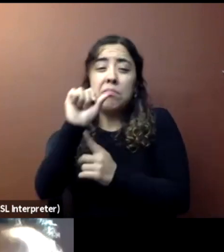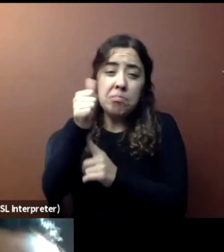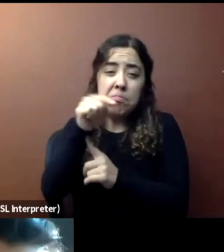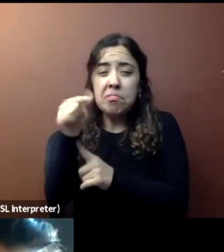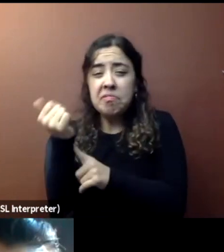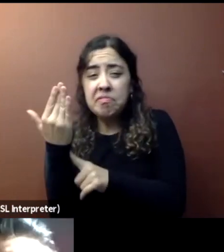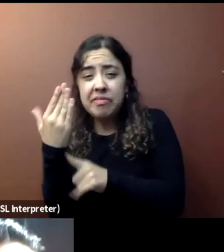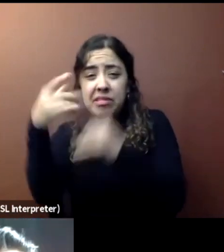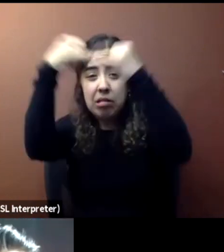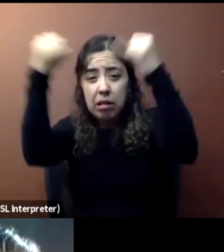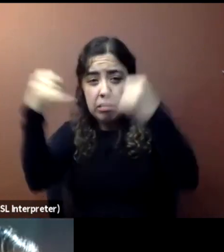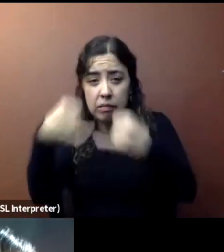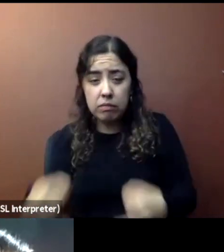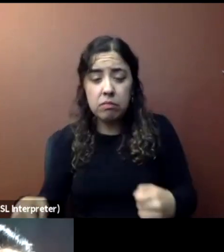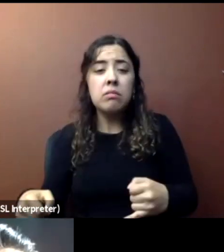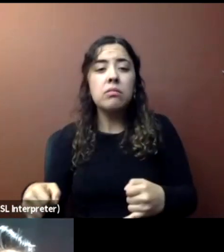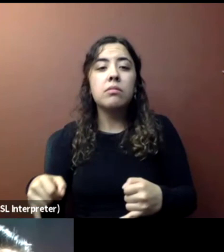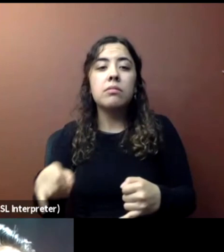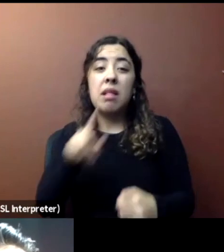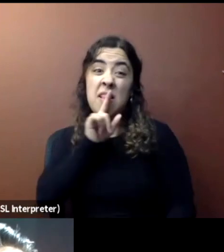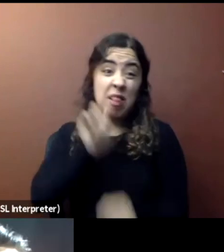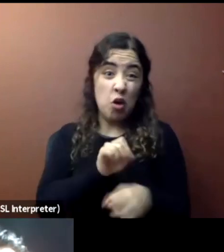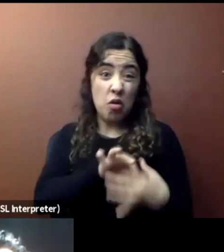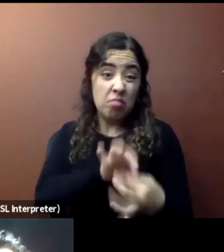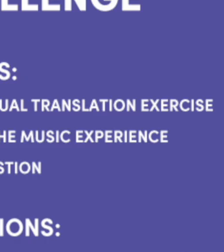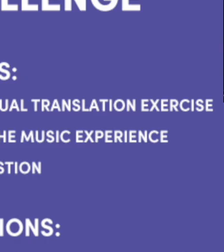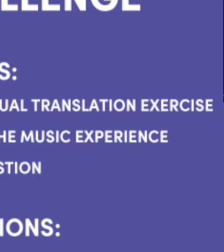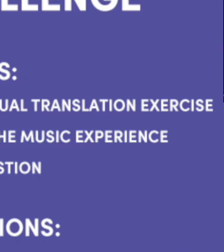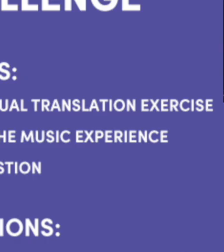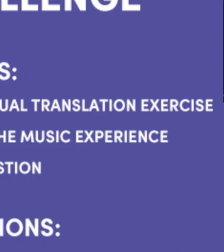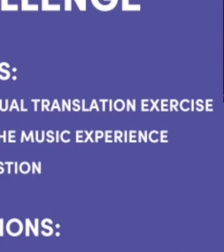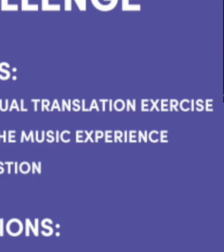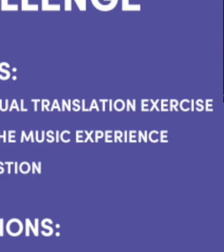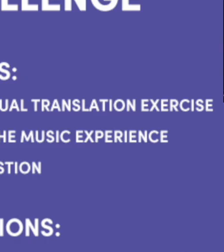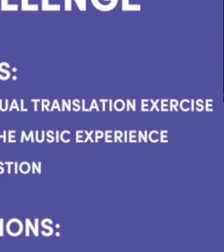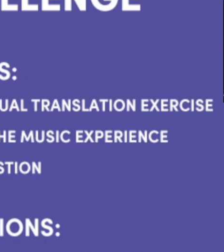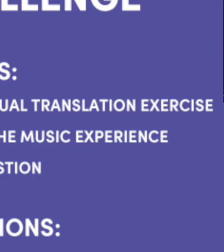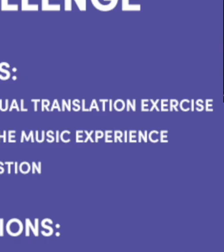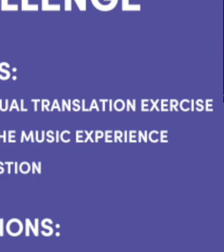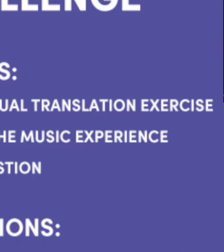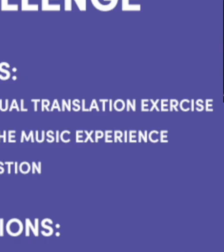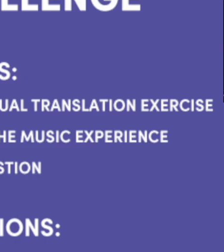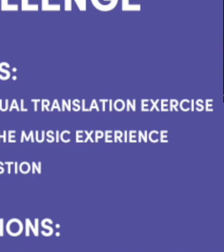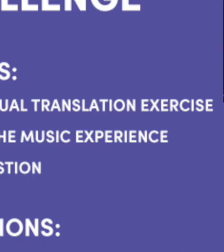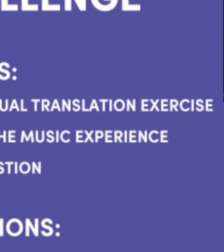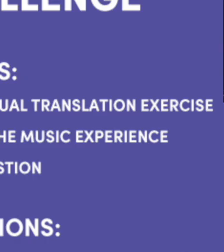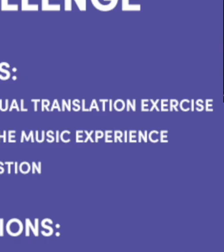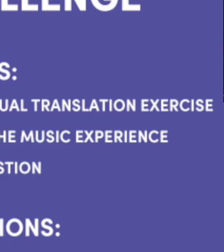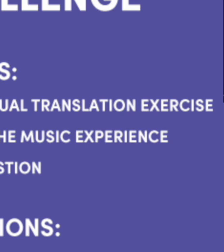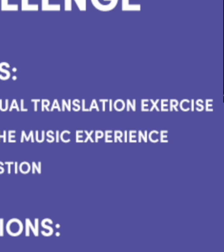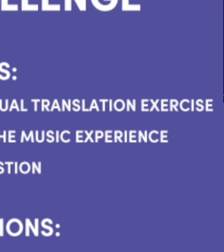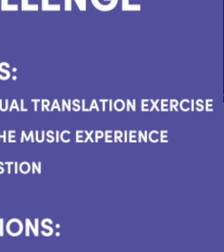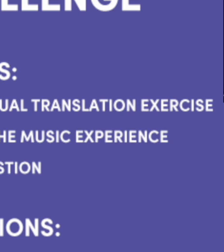you and the object. Awesome. So let's go to the next slide, John. So you can